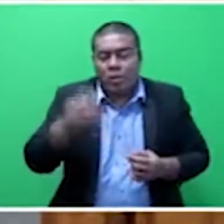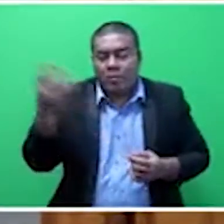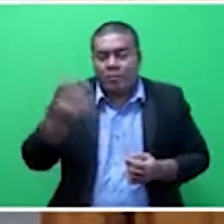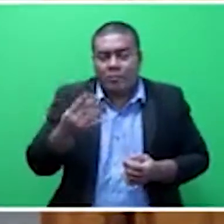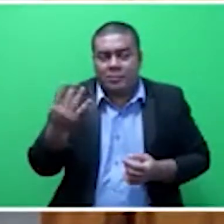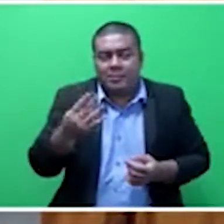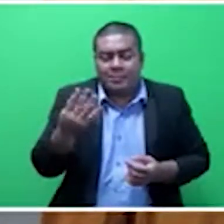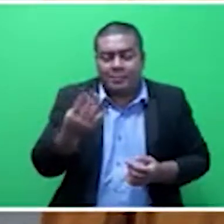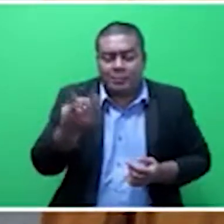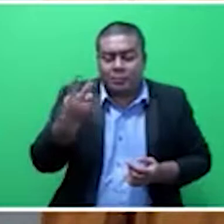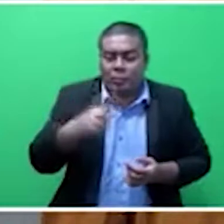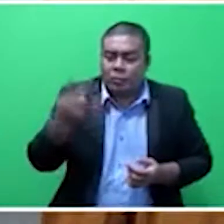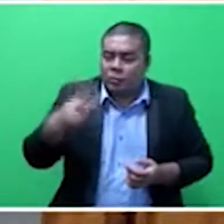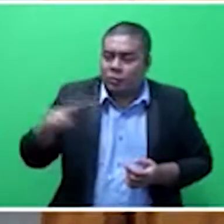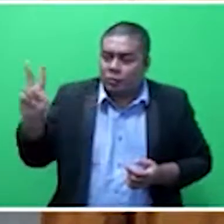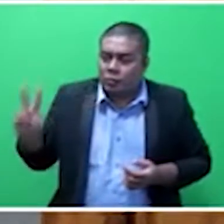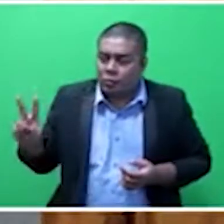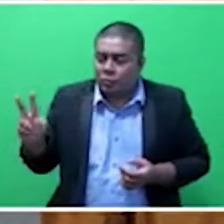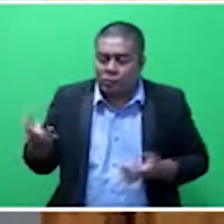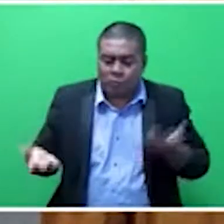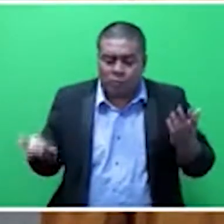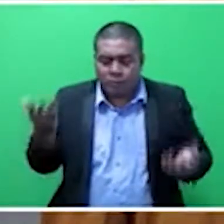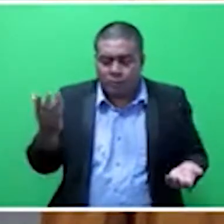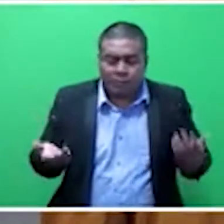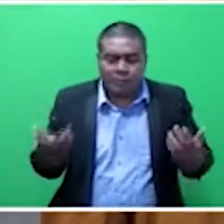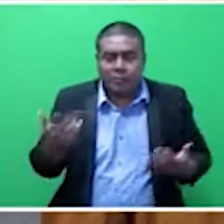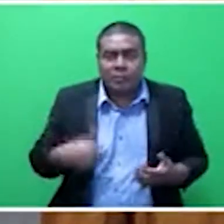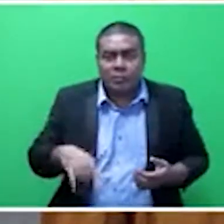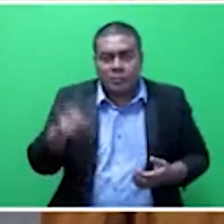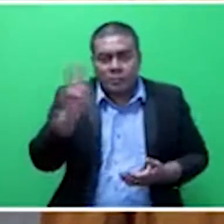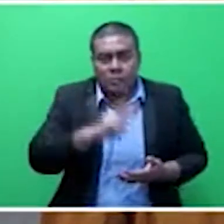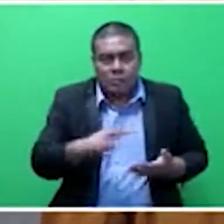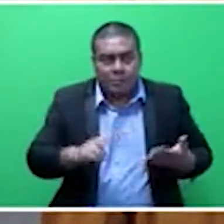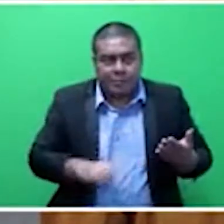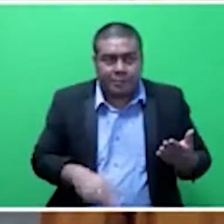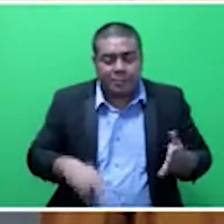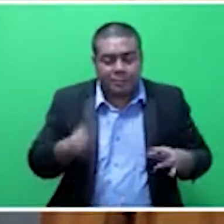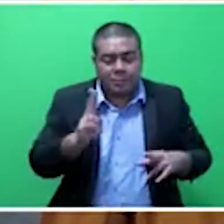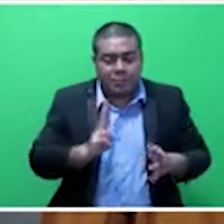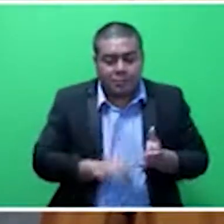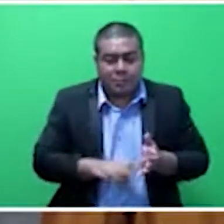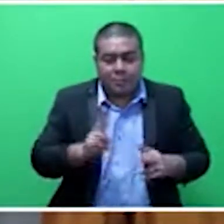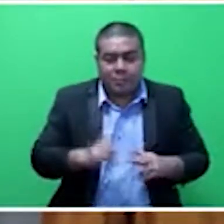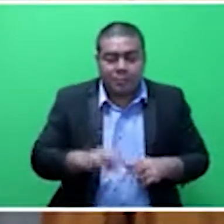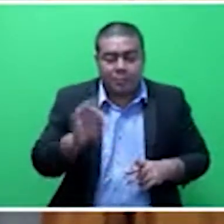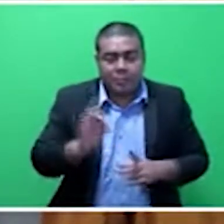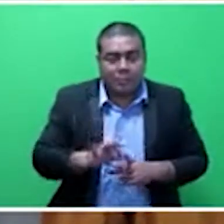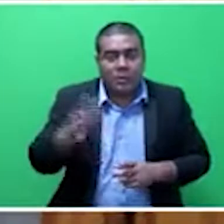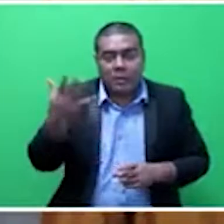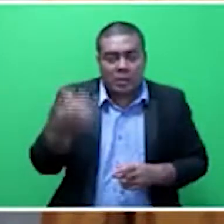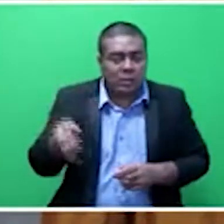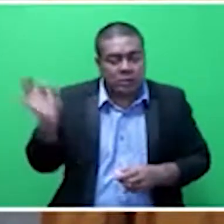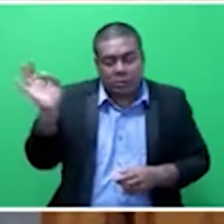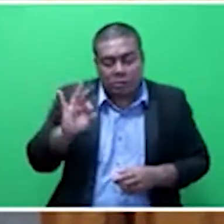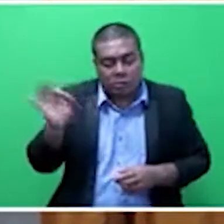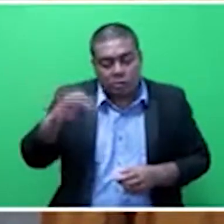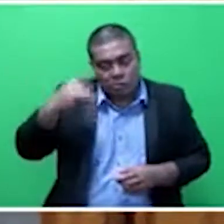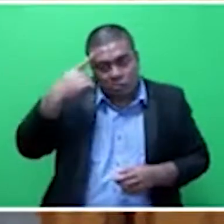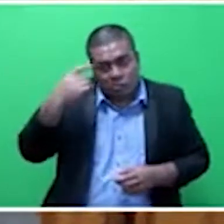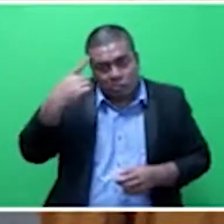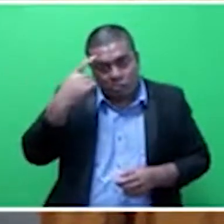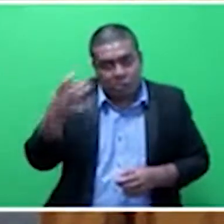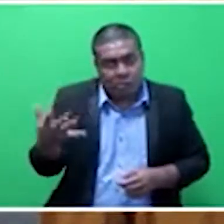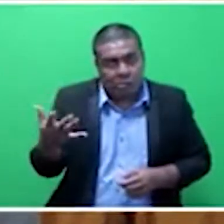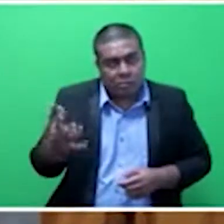2014 to 2022, and I can say by reading her statement that NFP has no idea. I have recently traveled